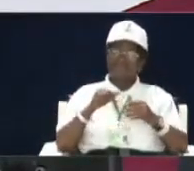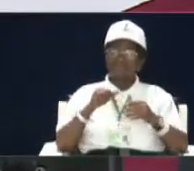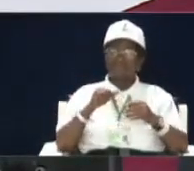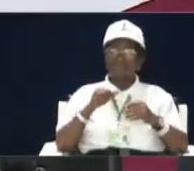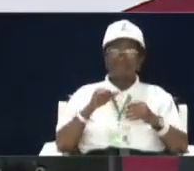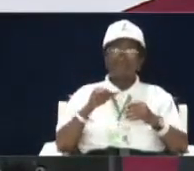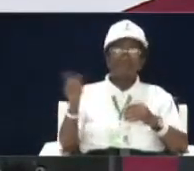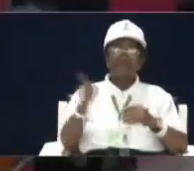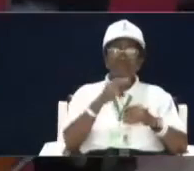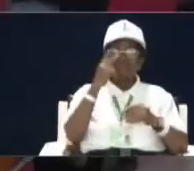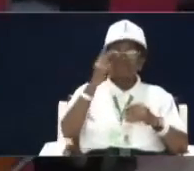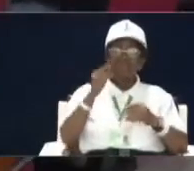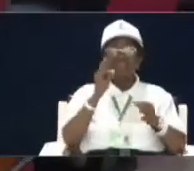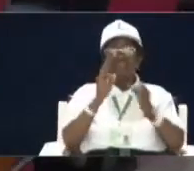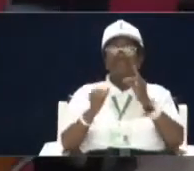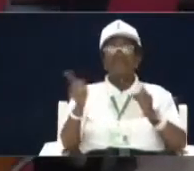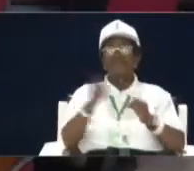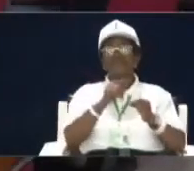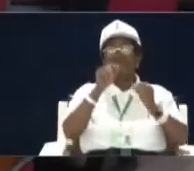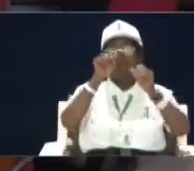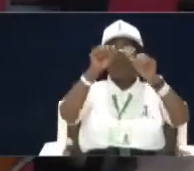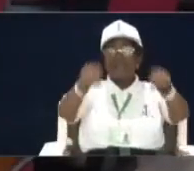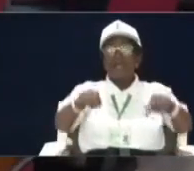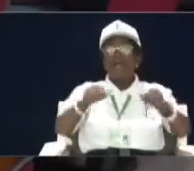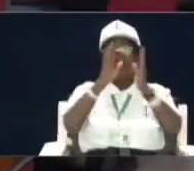You see, if you can pray